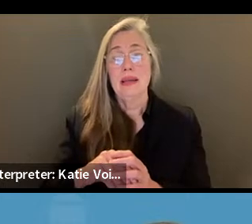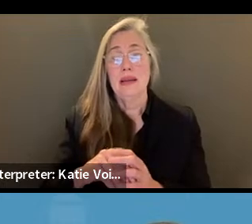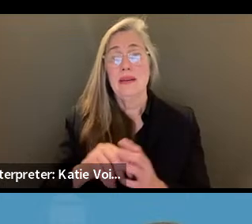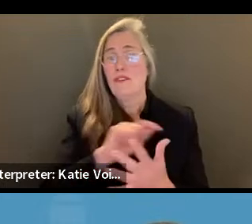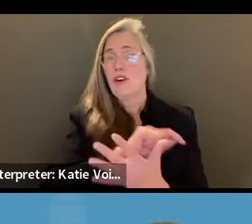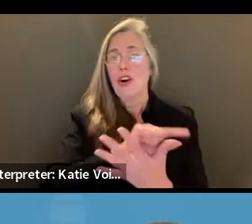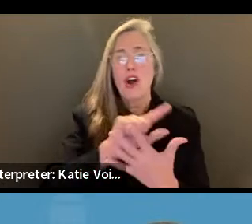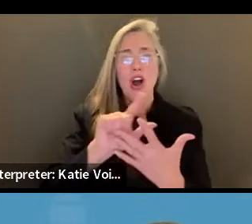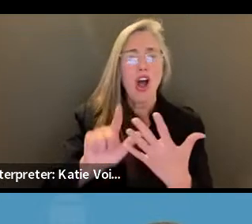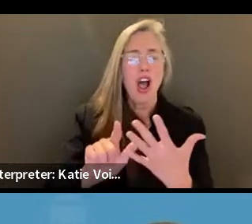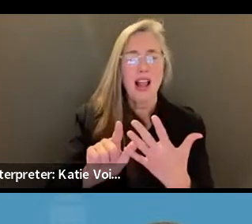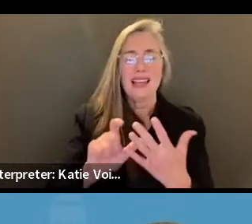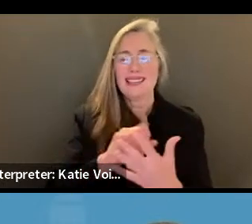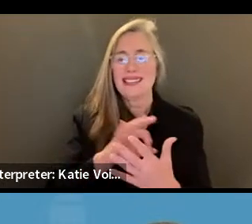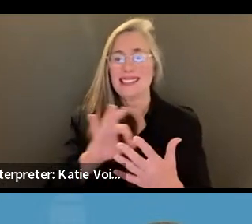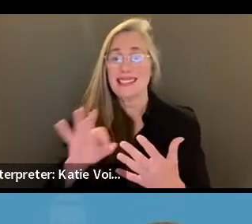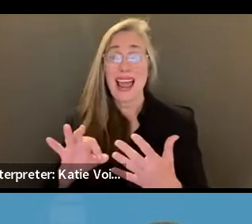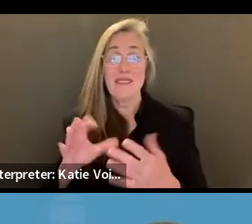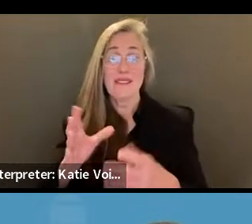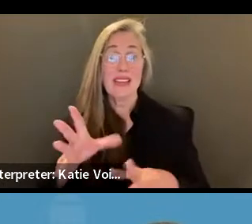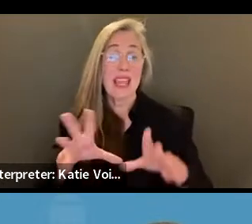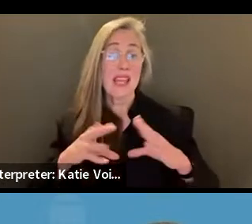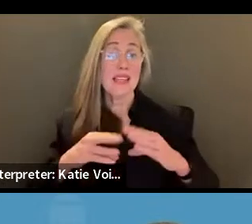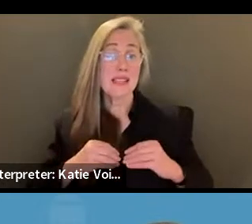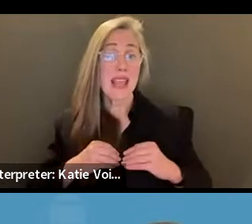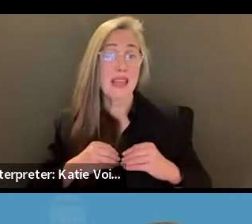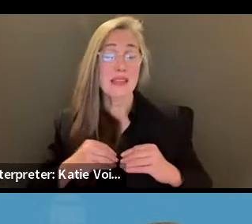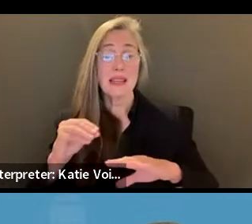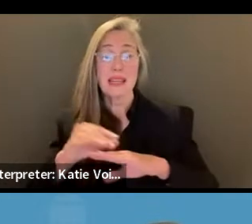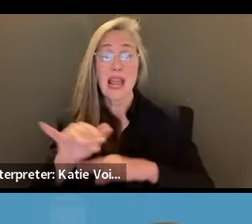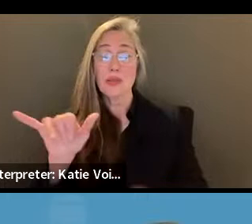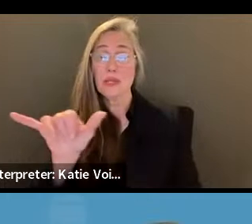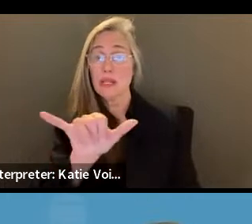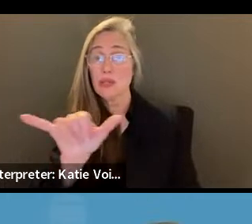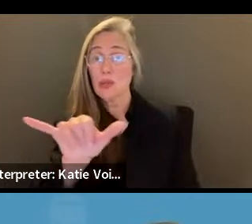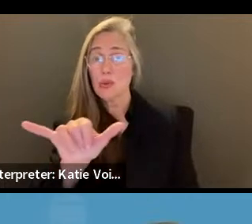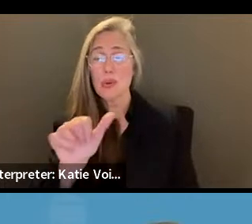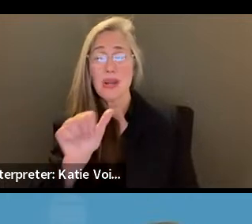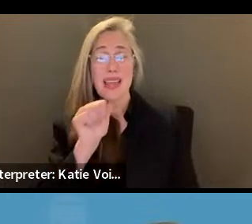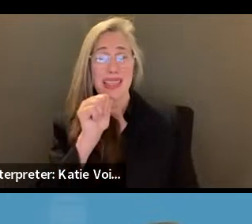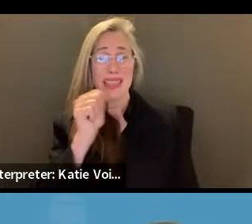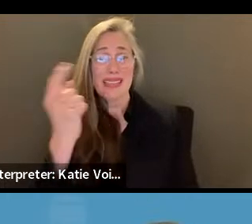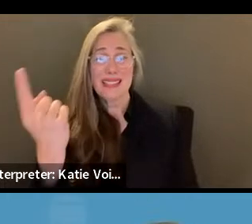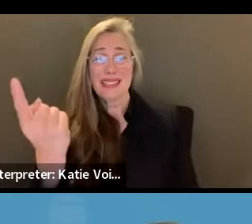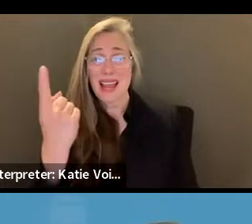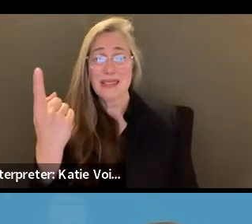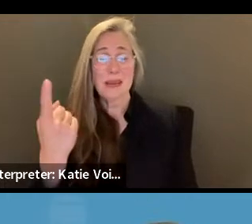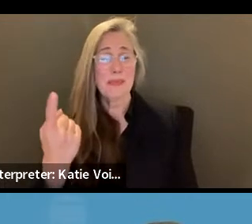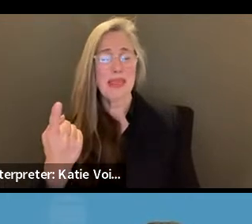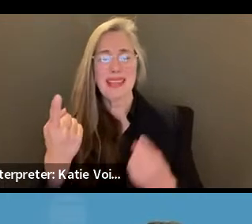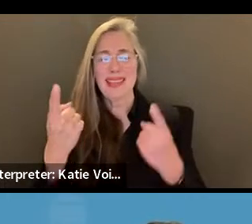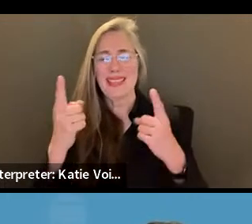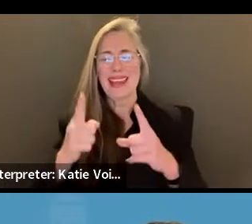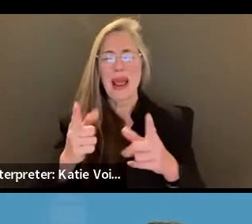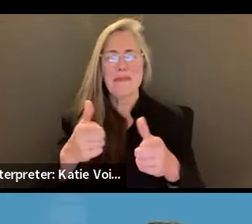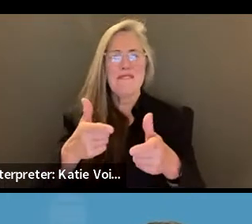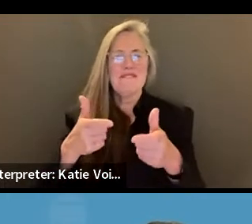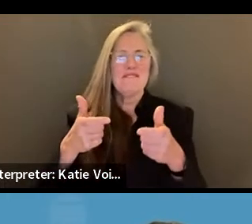Sure, staff can get counseling too, because like we're saying, this is not something that developed overnight.